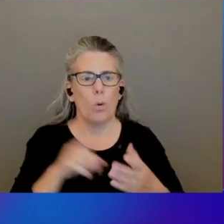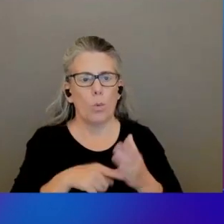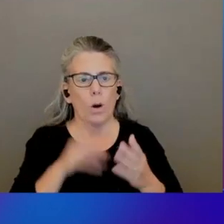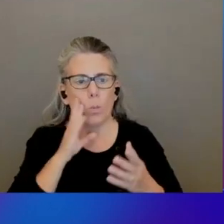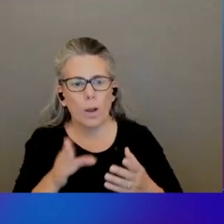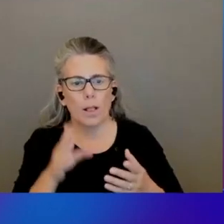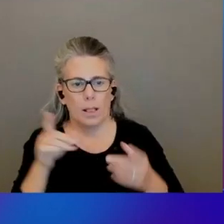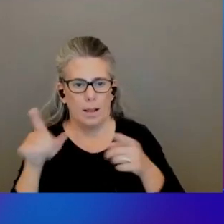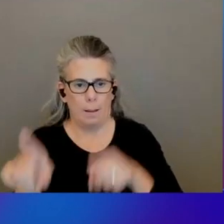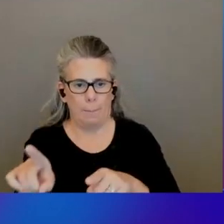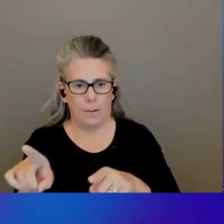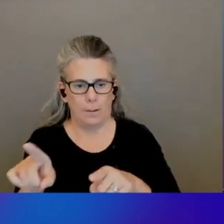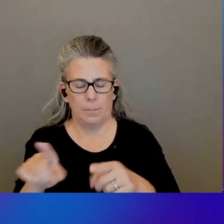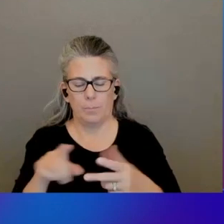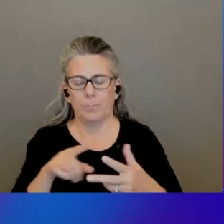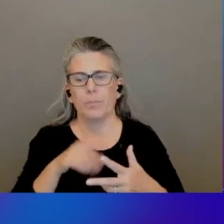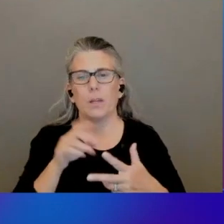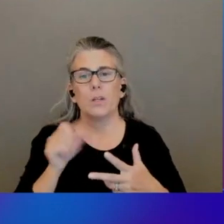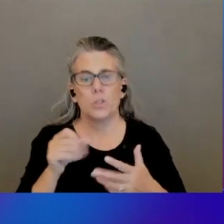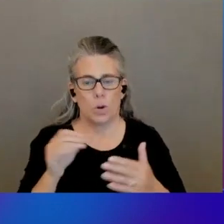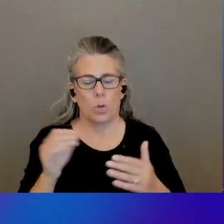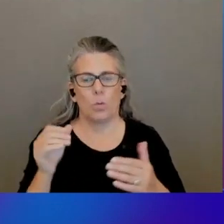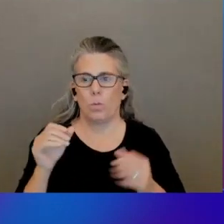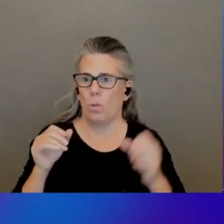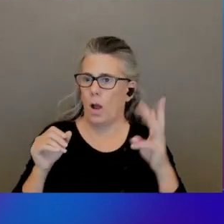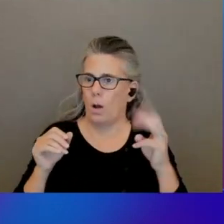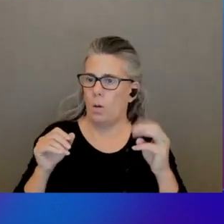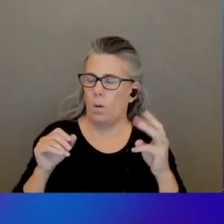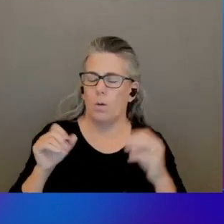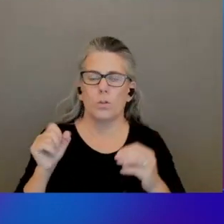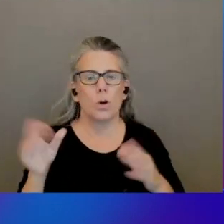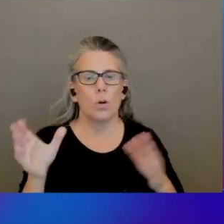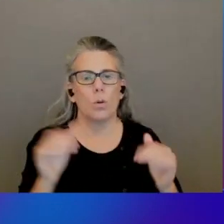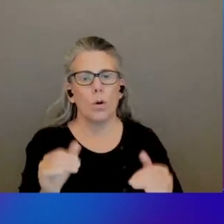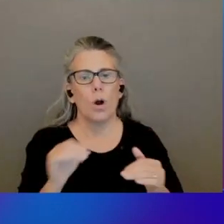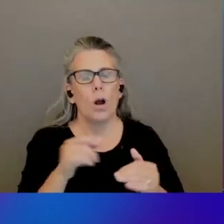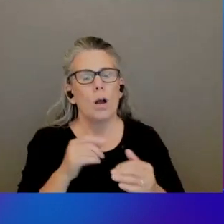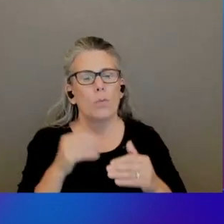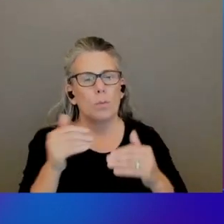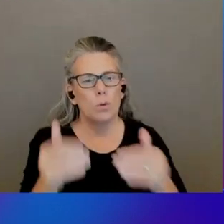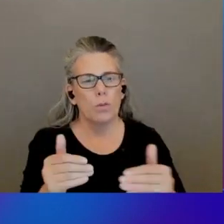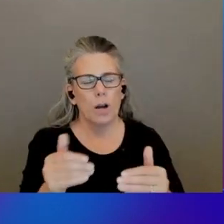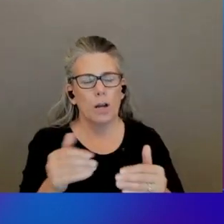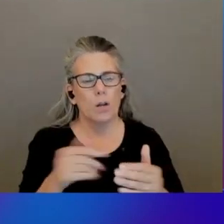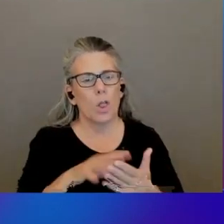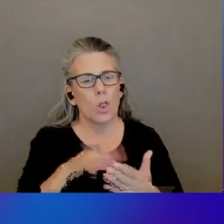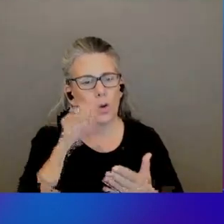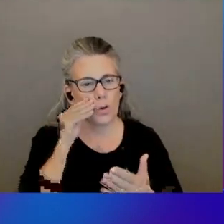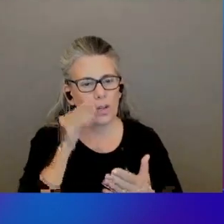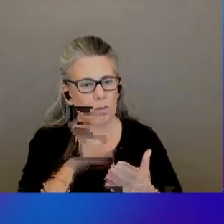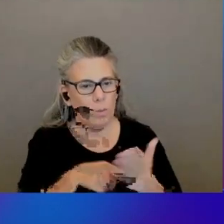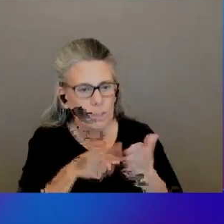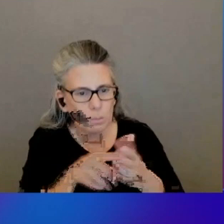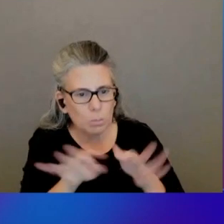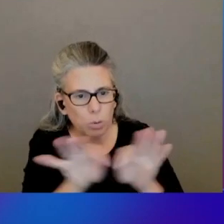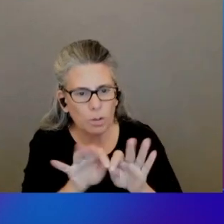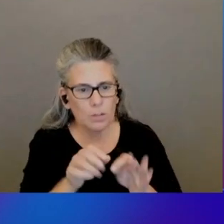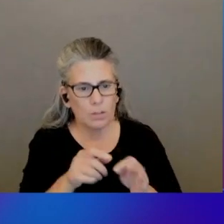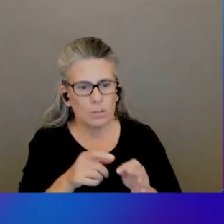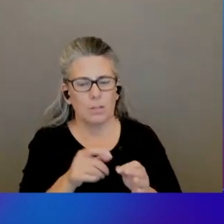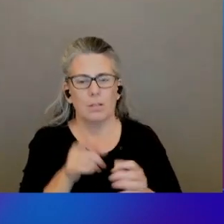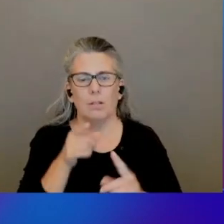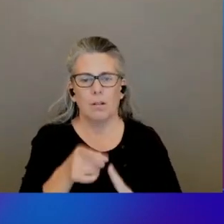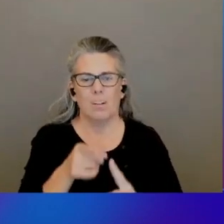if we move on, I love what you said about learning what matters. And so we kind of saw that we had this absolute value